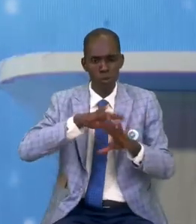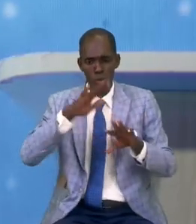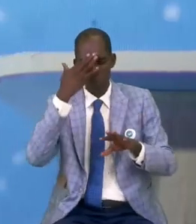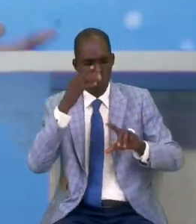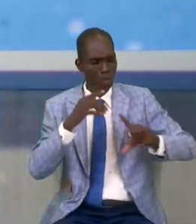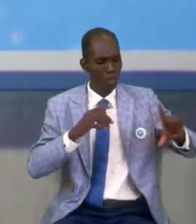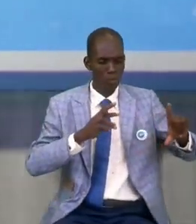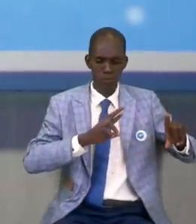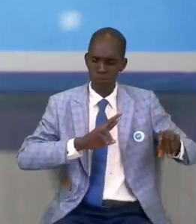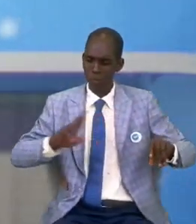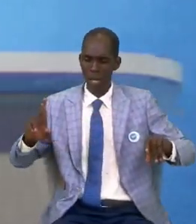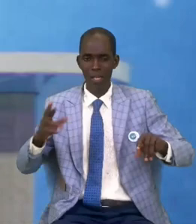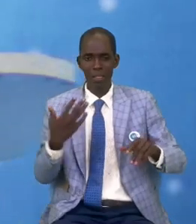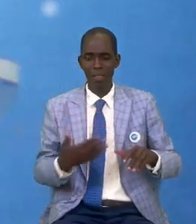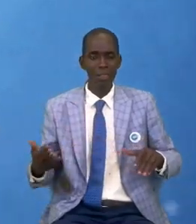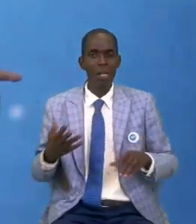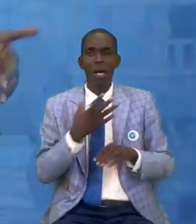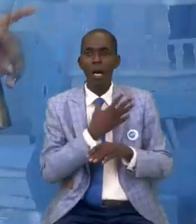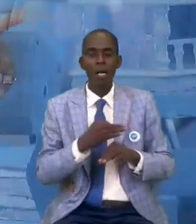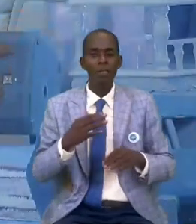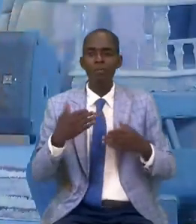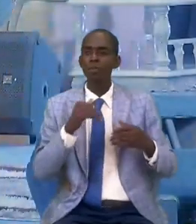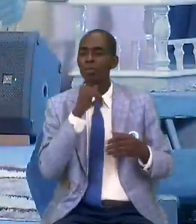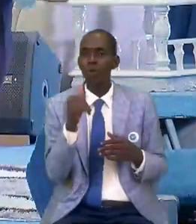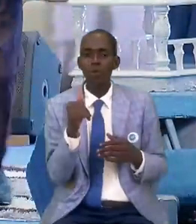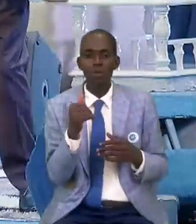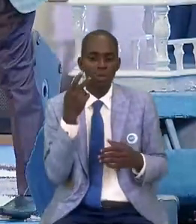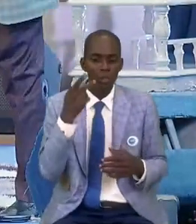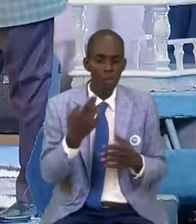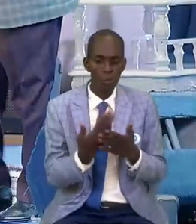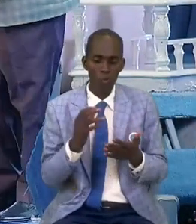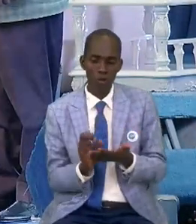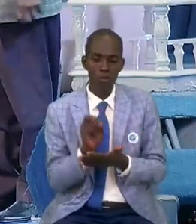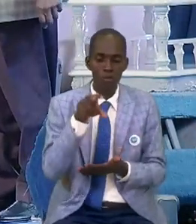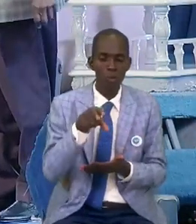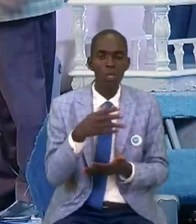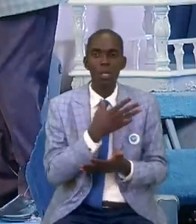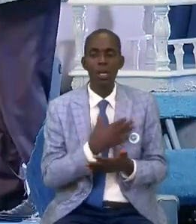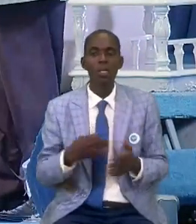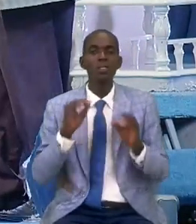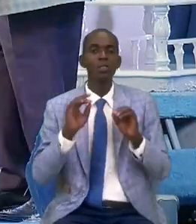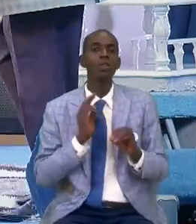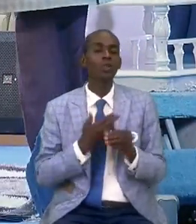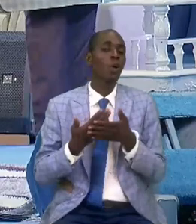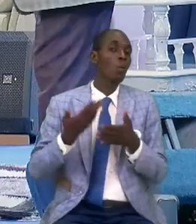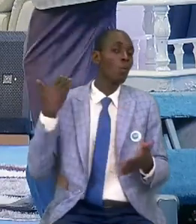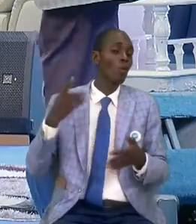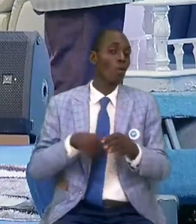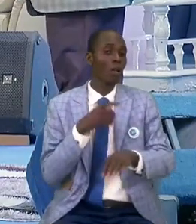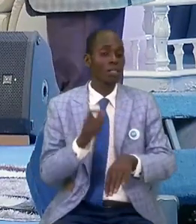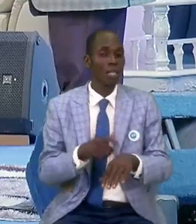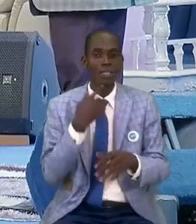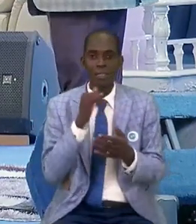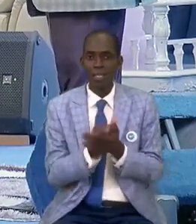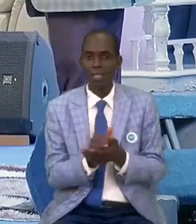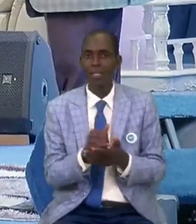And they taught us long ago, they say, look before you leave, think before you speak.